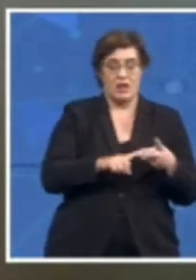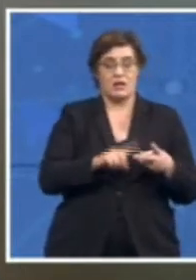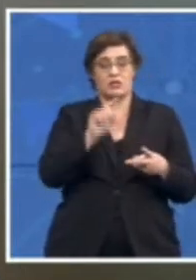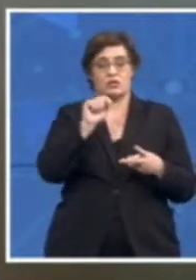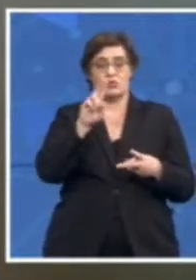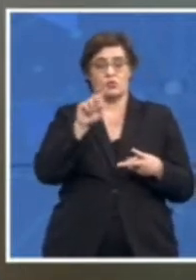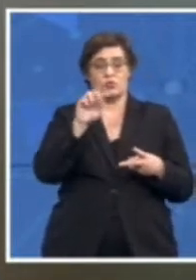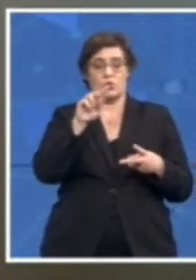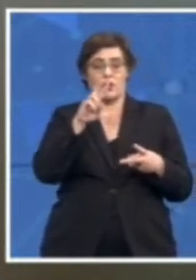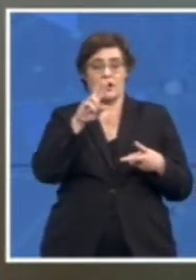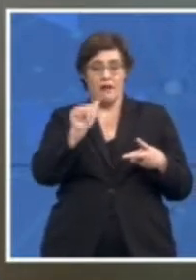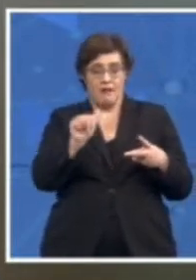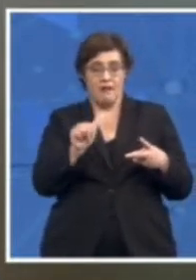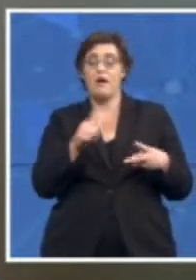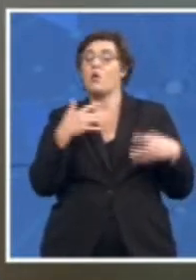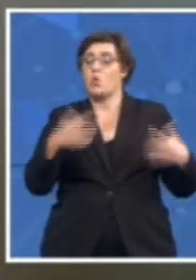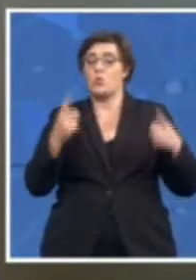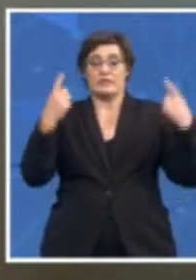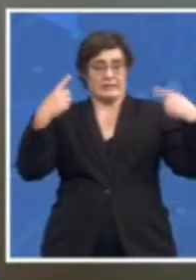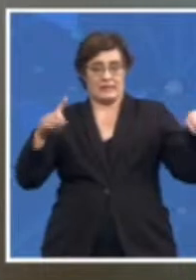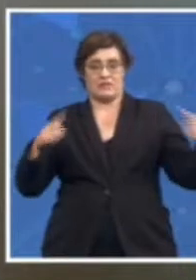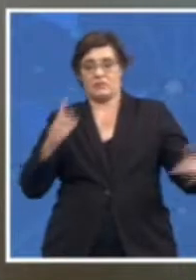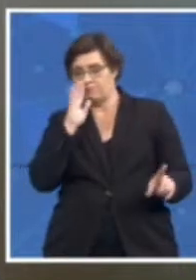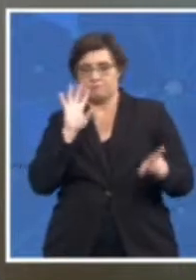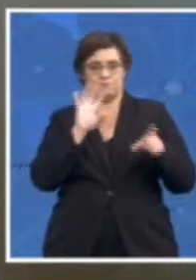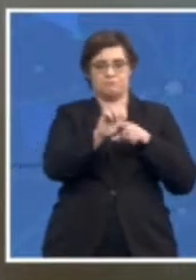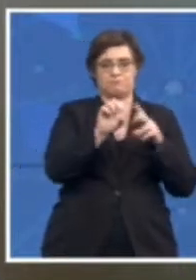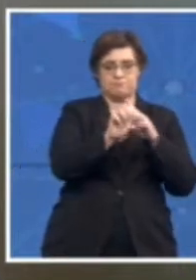there. We've also installed